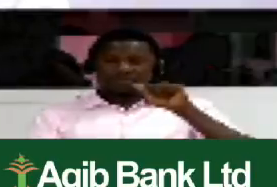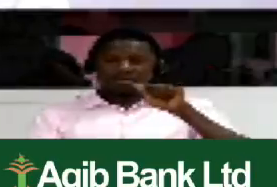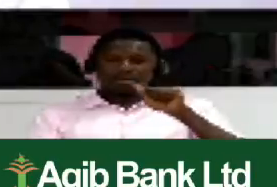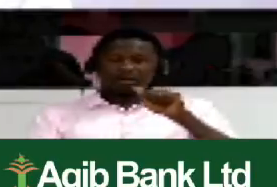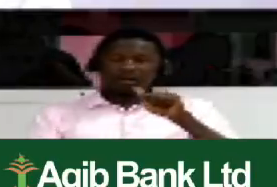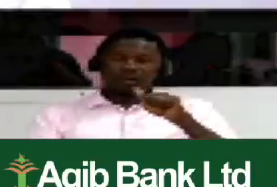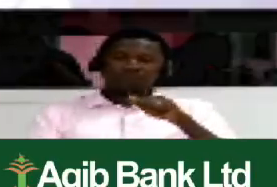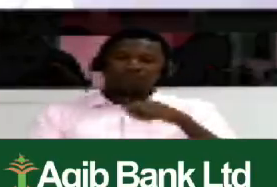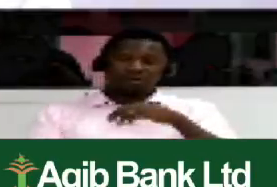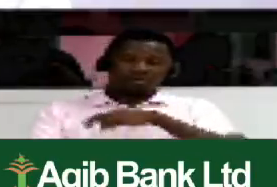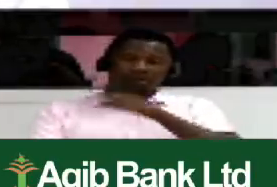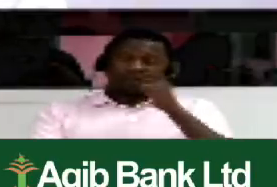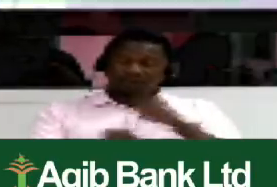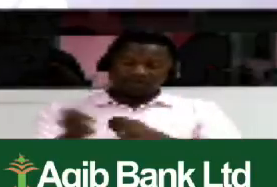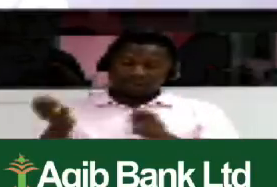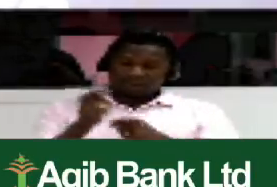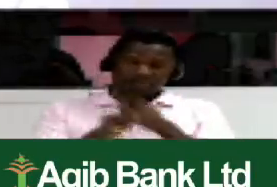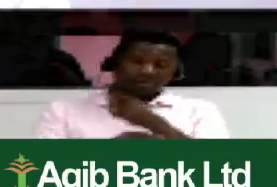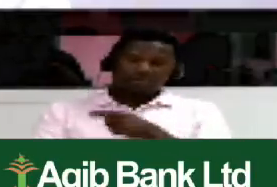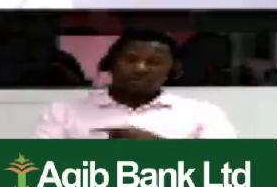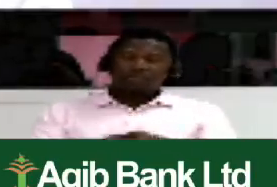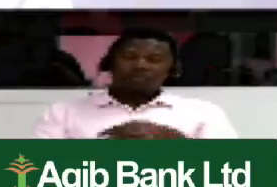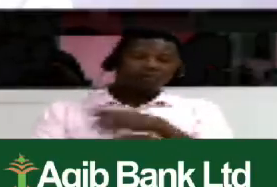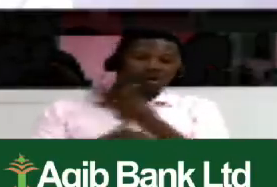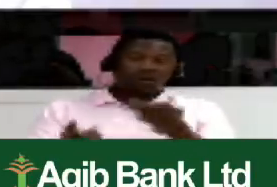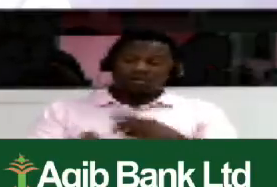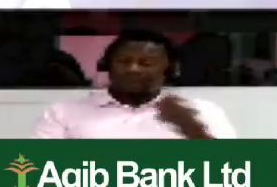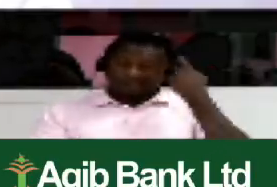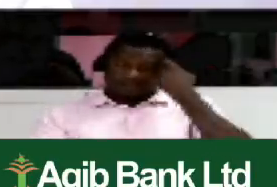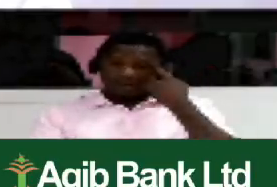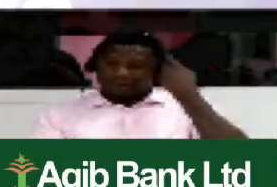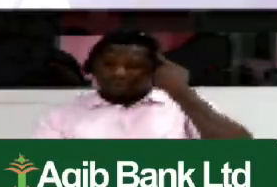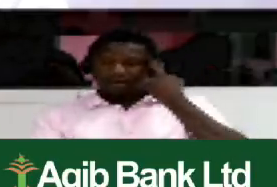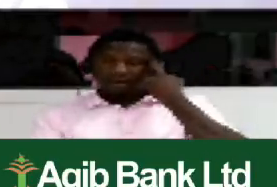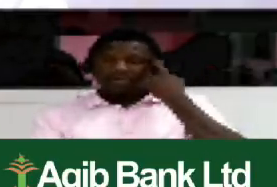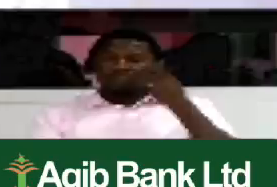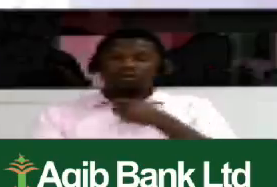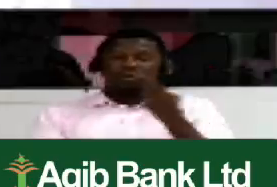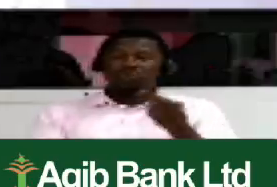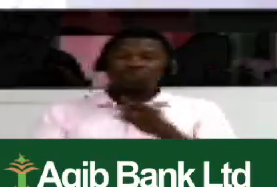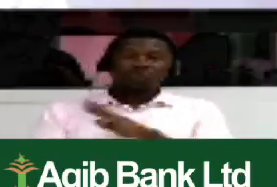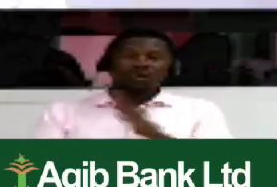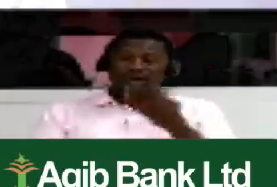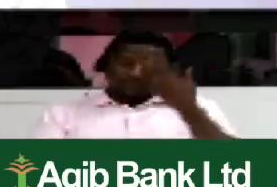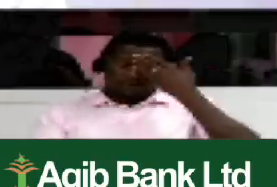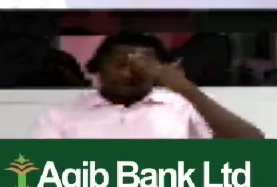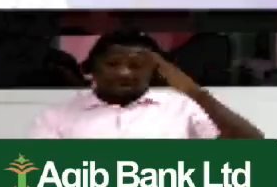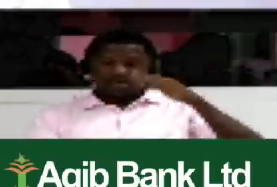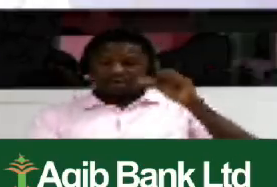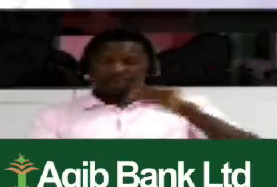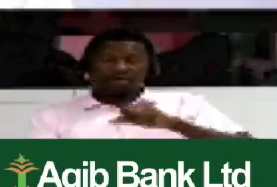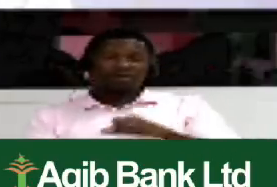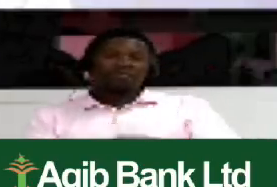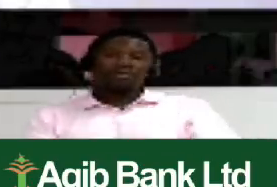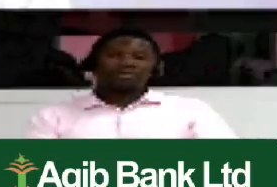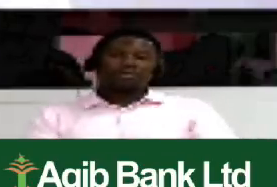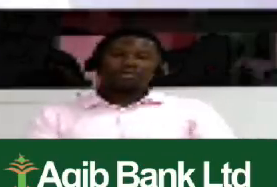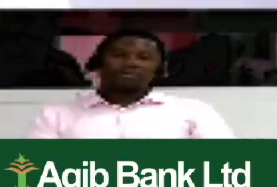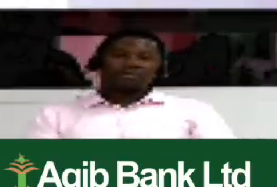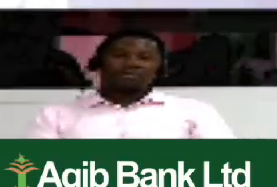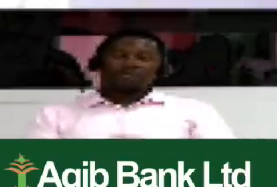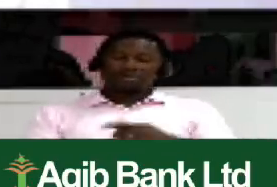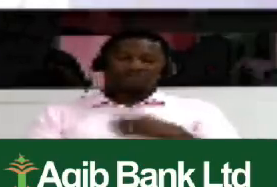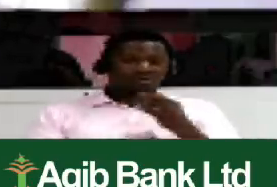be safe off because he is not disciplined. So according to him, he thought they were